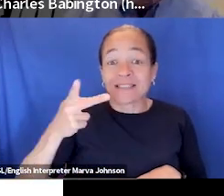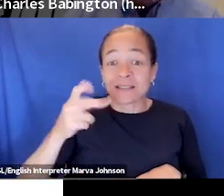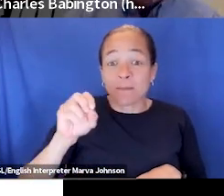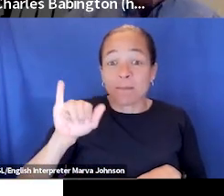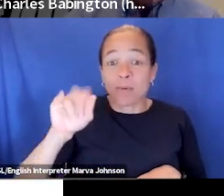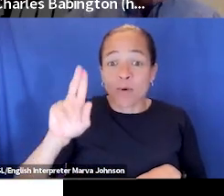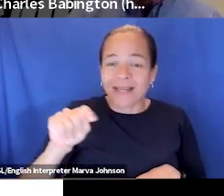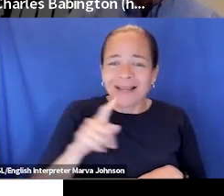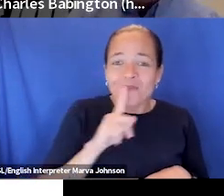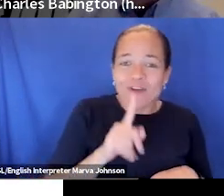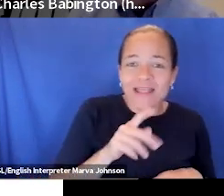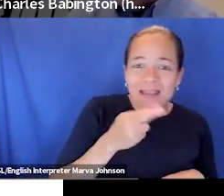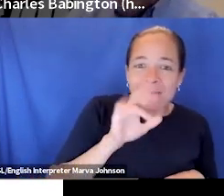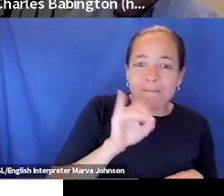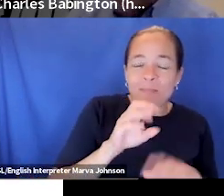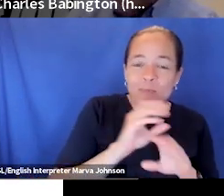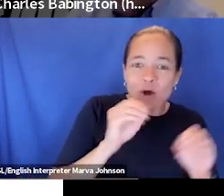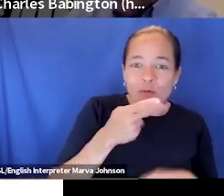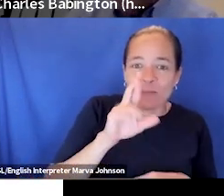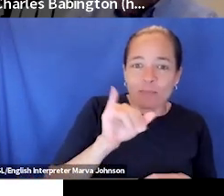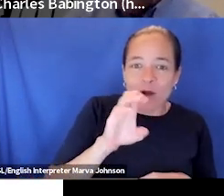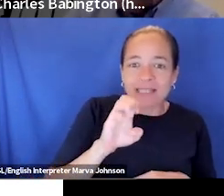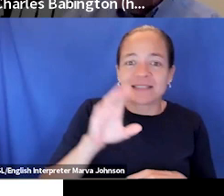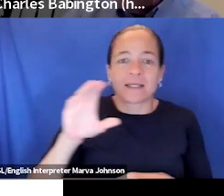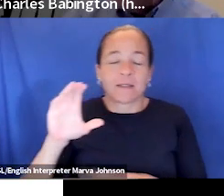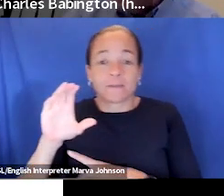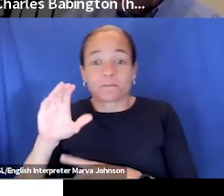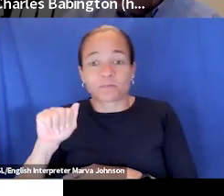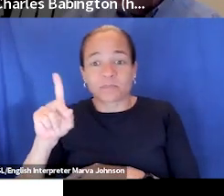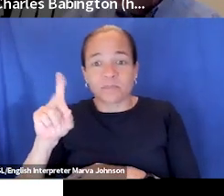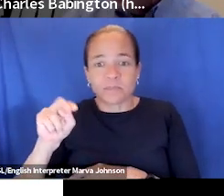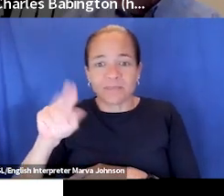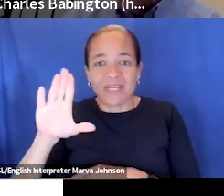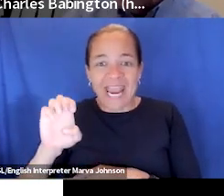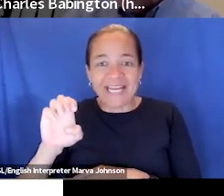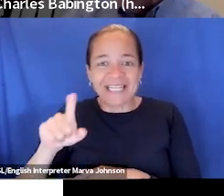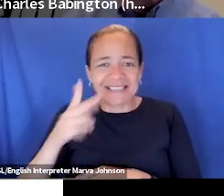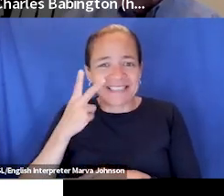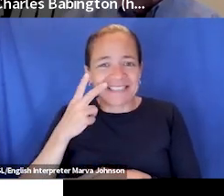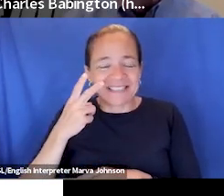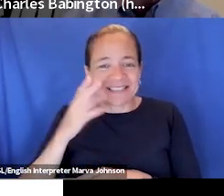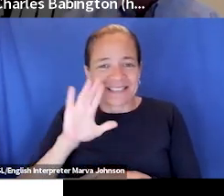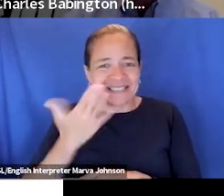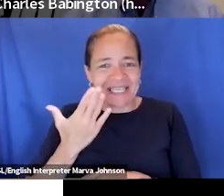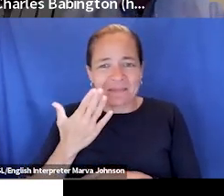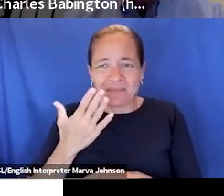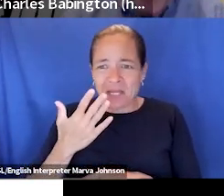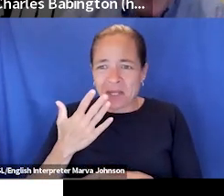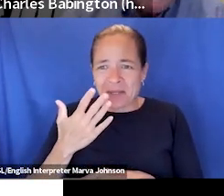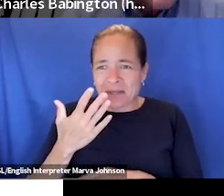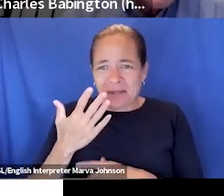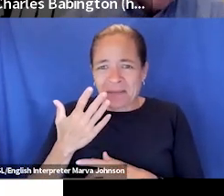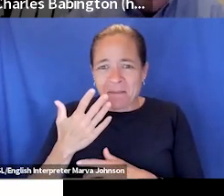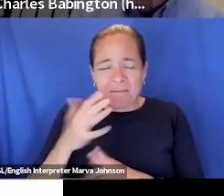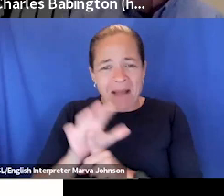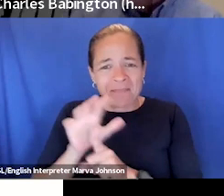It's just prices. I'm seeing the word cadence a lot. That seems to be a really trendy word now. It just means